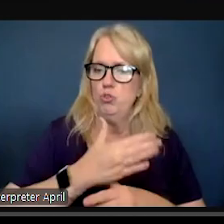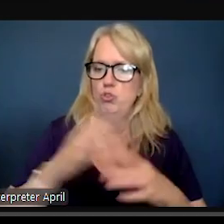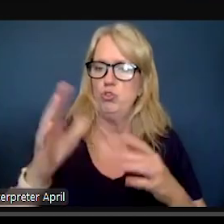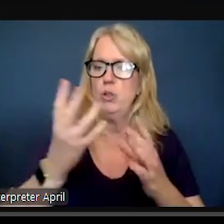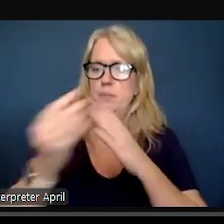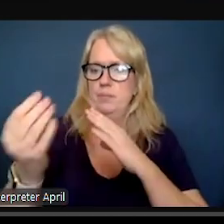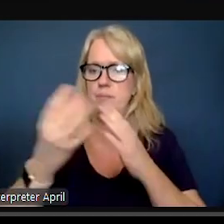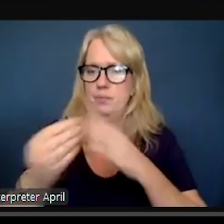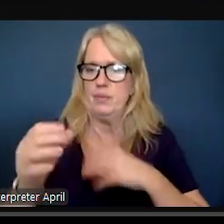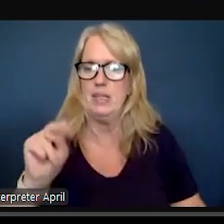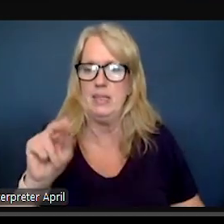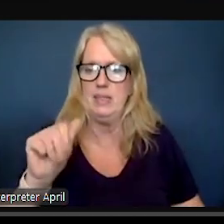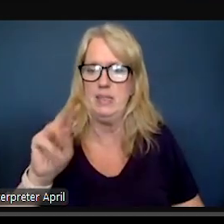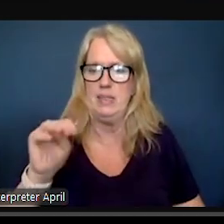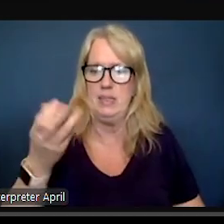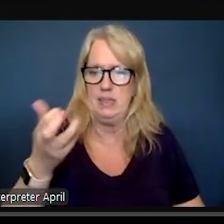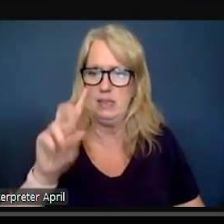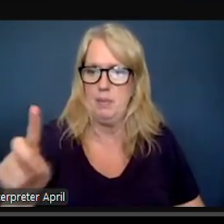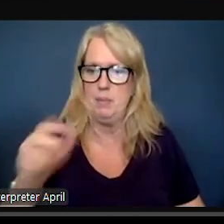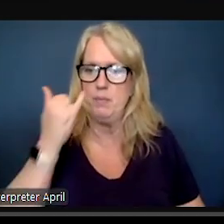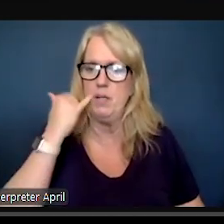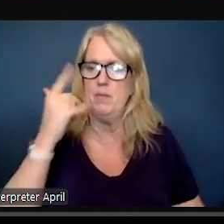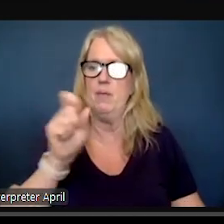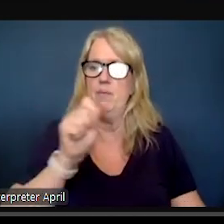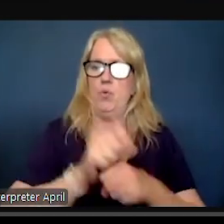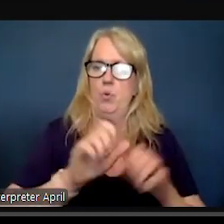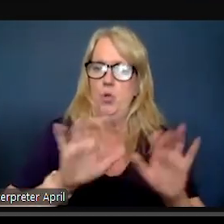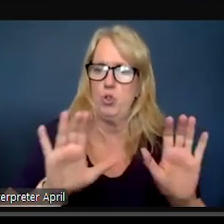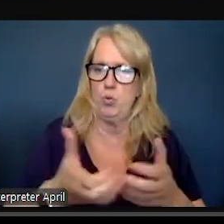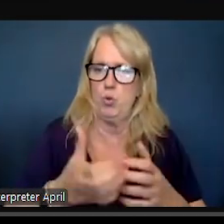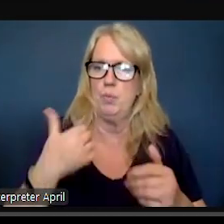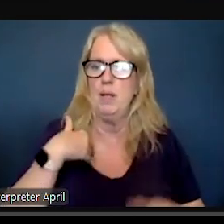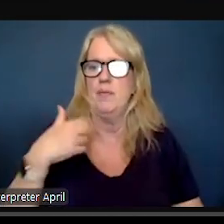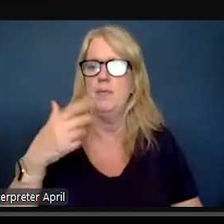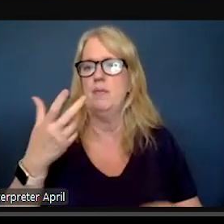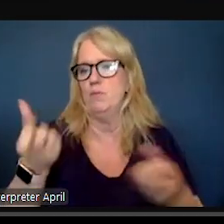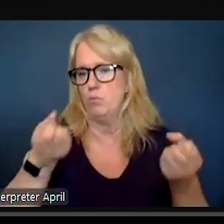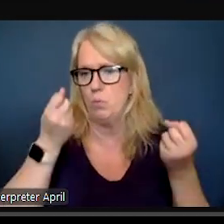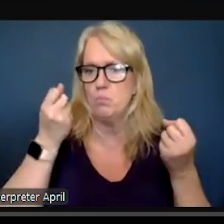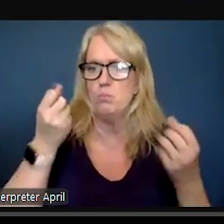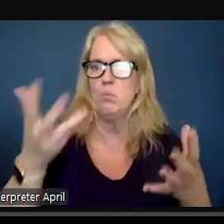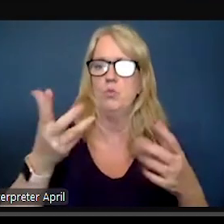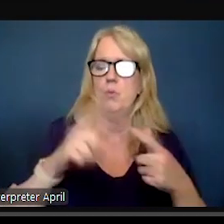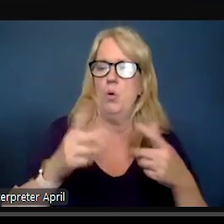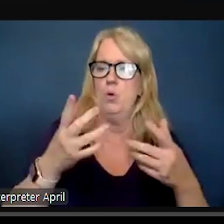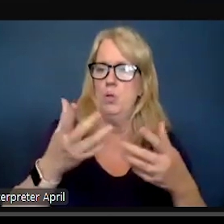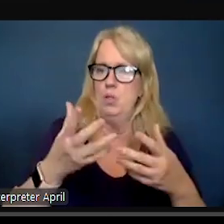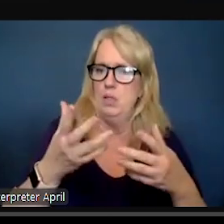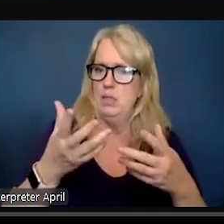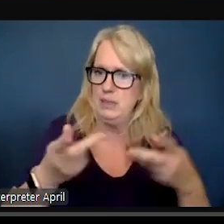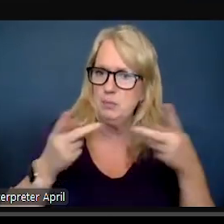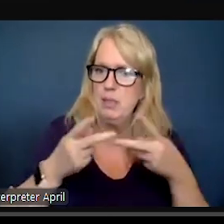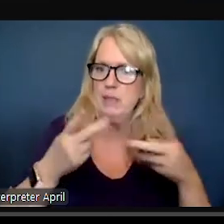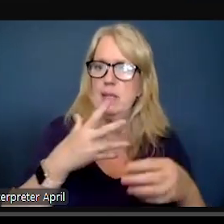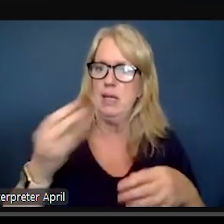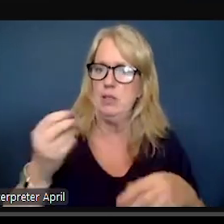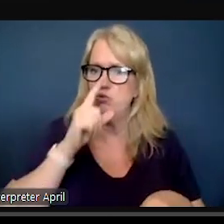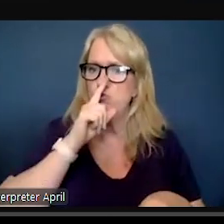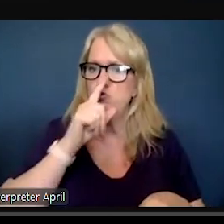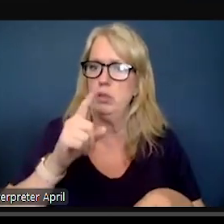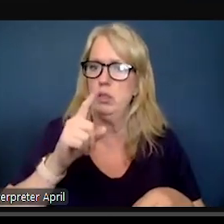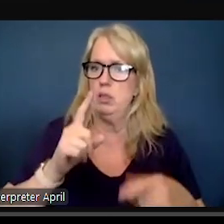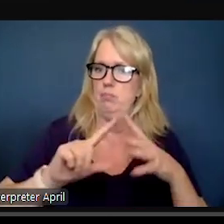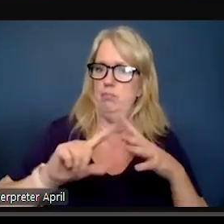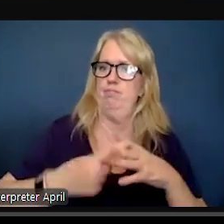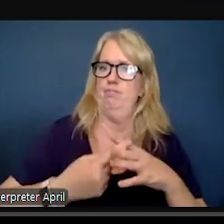with NASHBID's State Affinity Work Group. So there were feedback from multiple spaces. And then really we landed